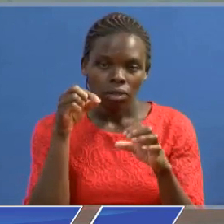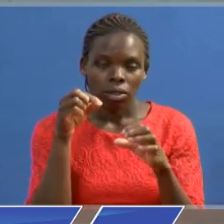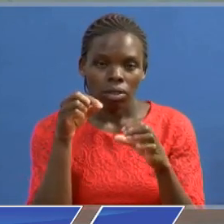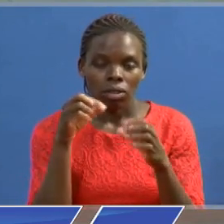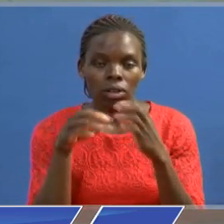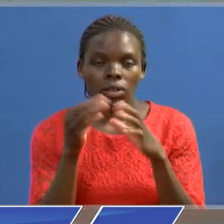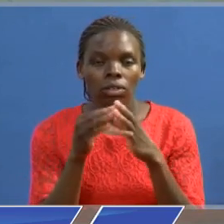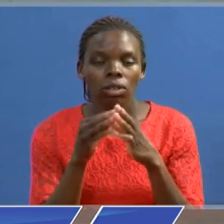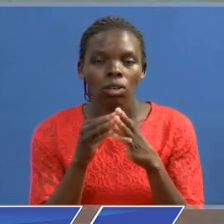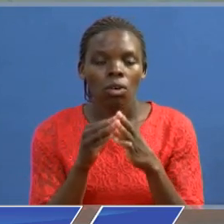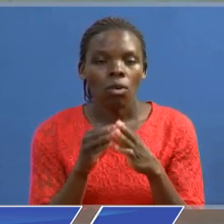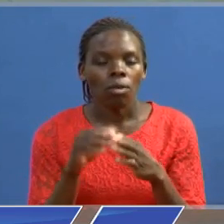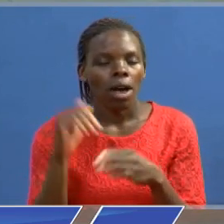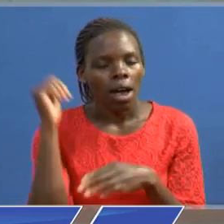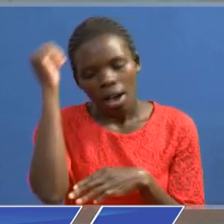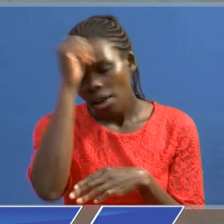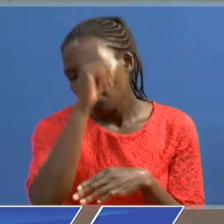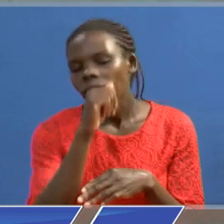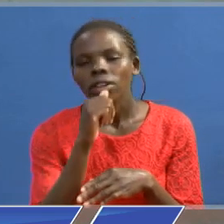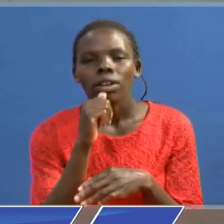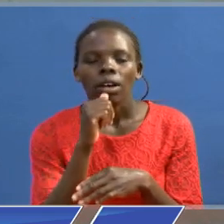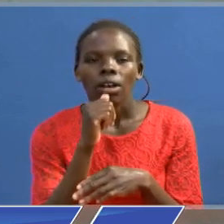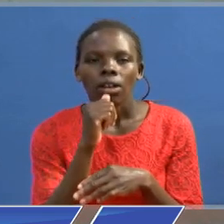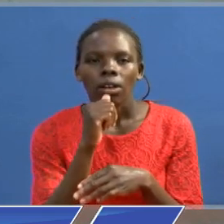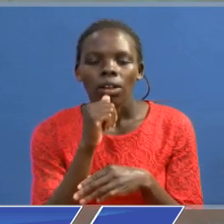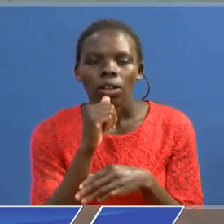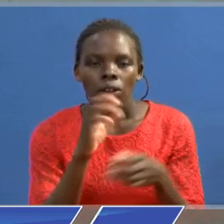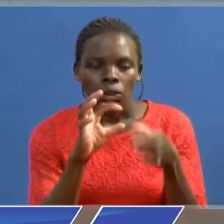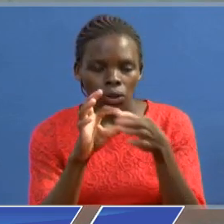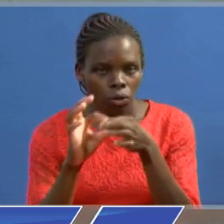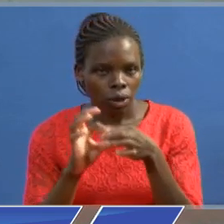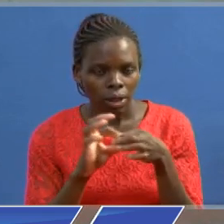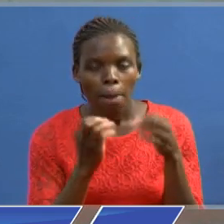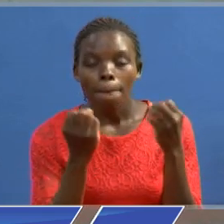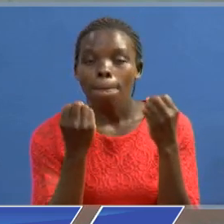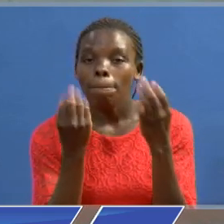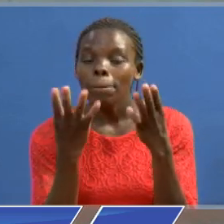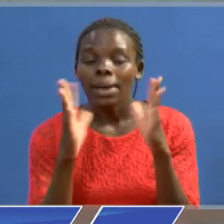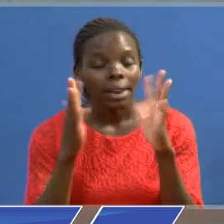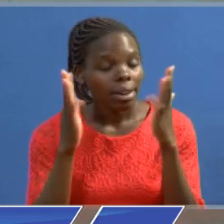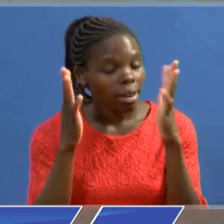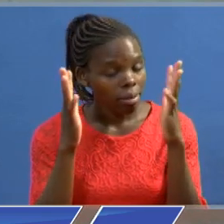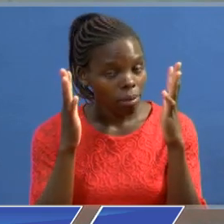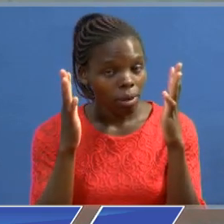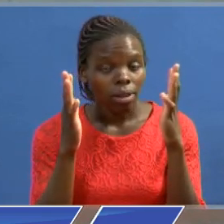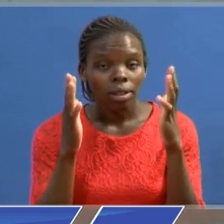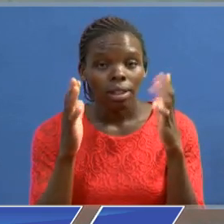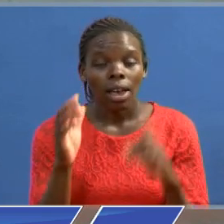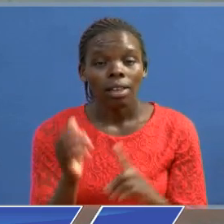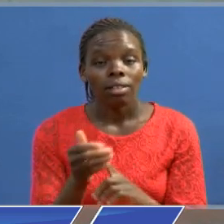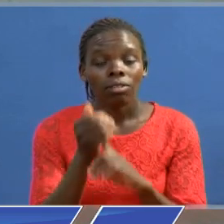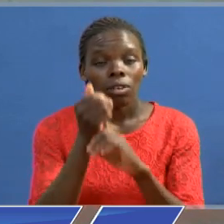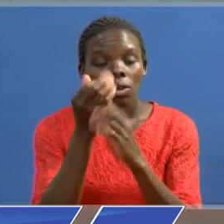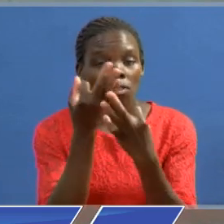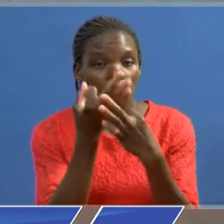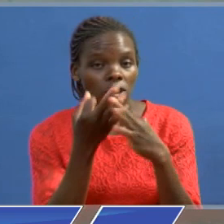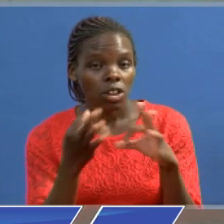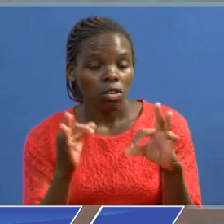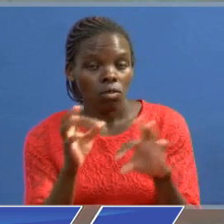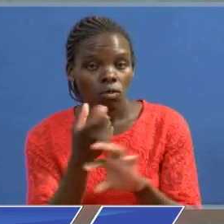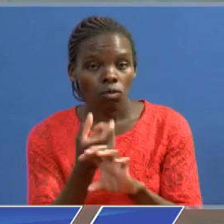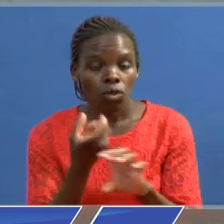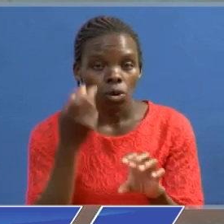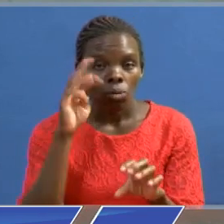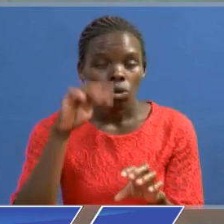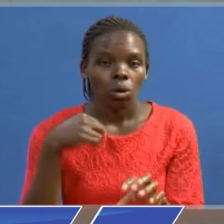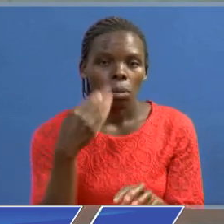of African Unity. On this day, many African countries celebrate the hard-fought achievement of their freedom from European